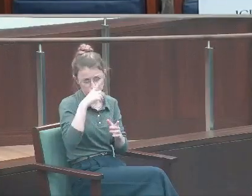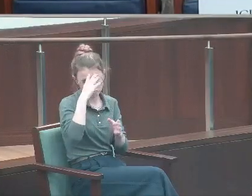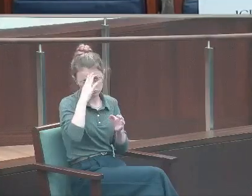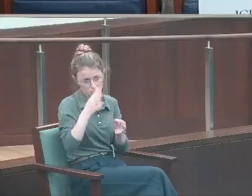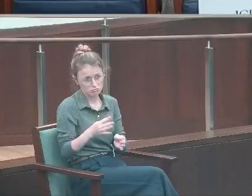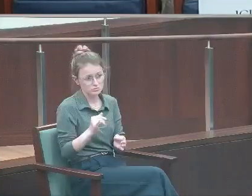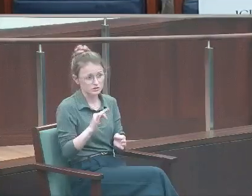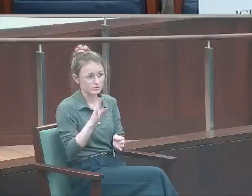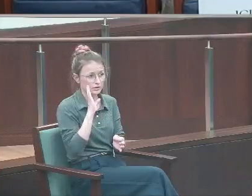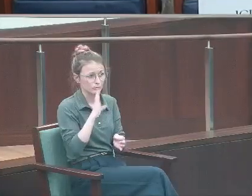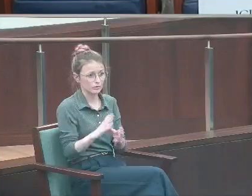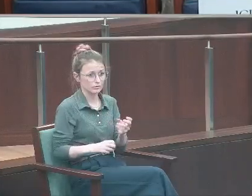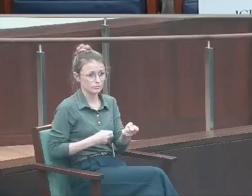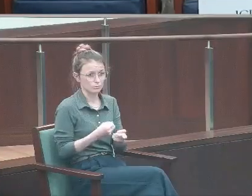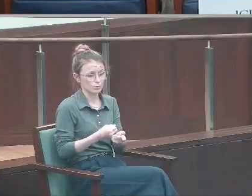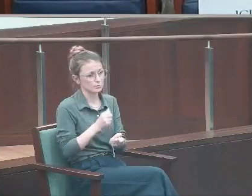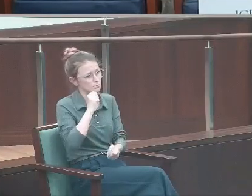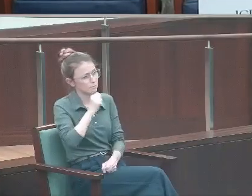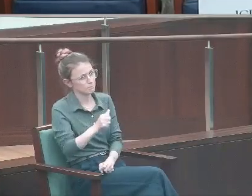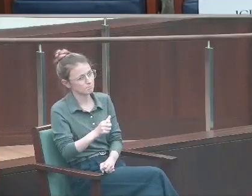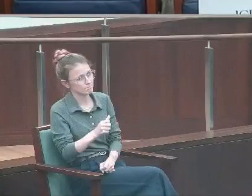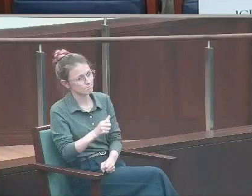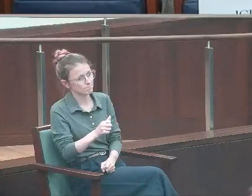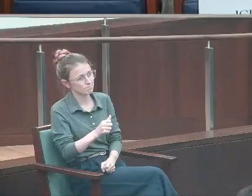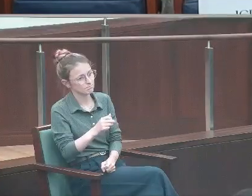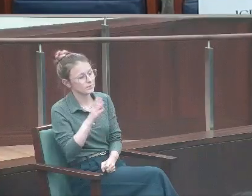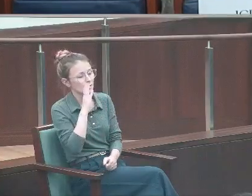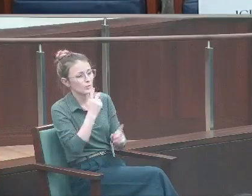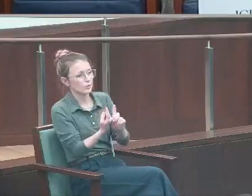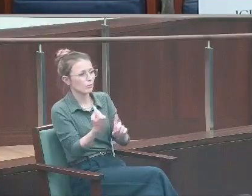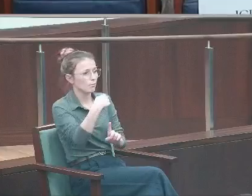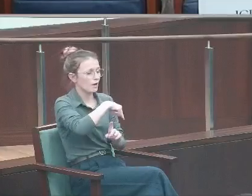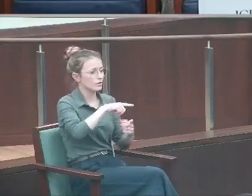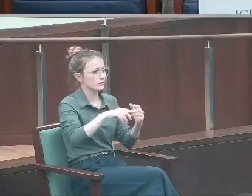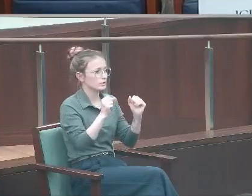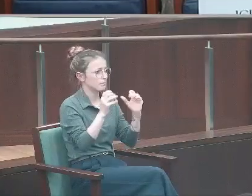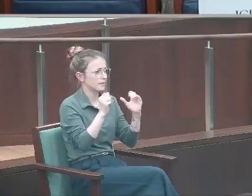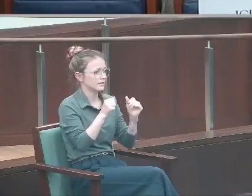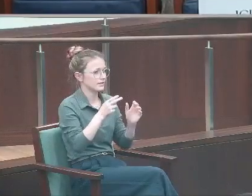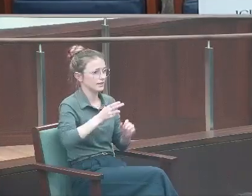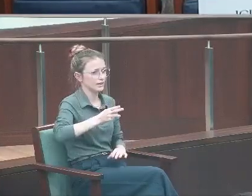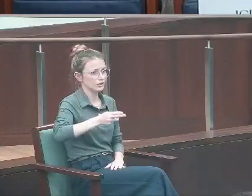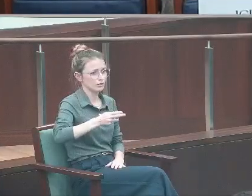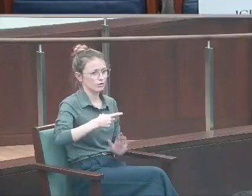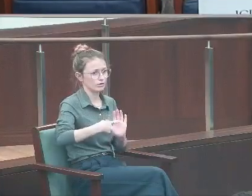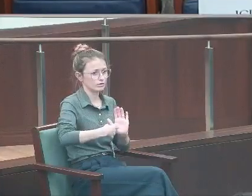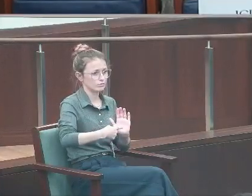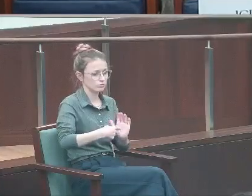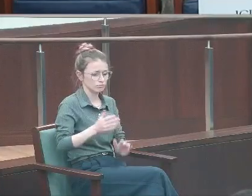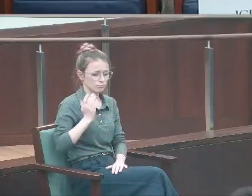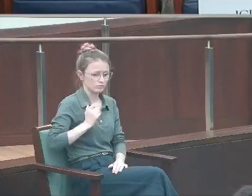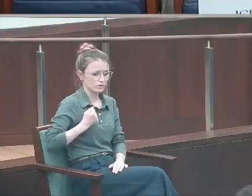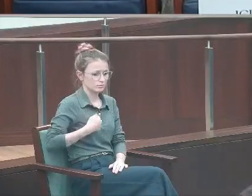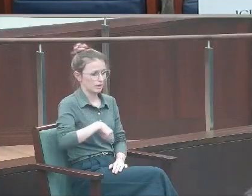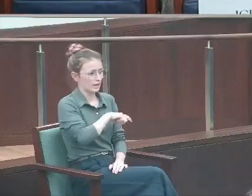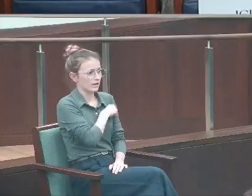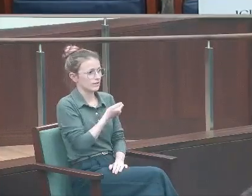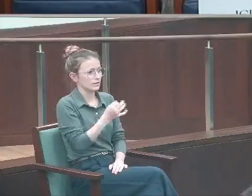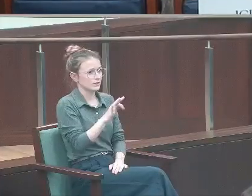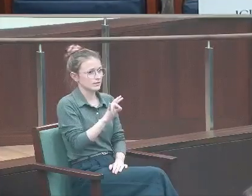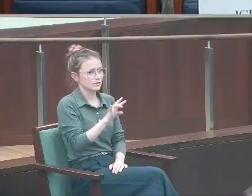not. And I'll hearken back to an amazing historical example of this in Spain in 1979,